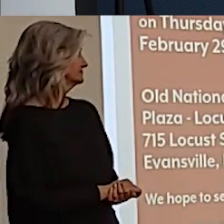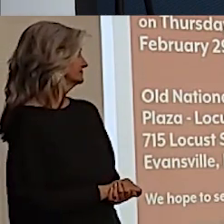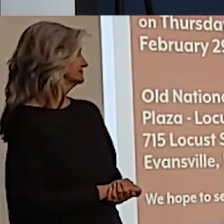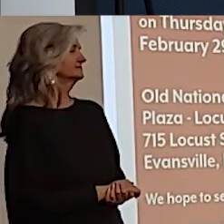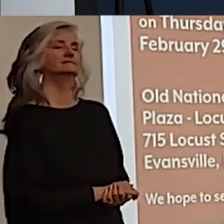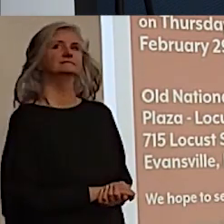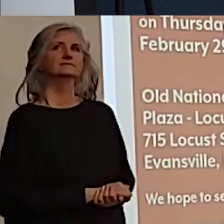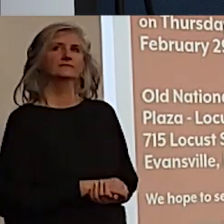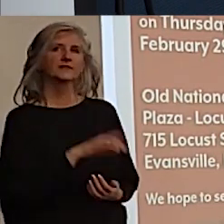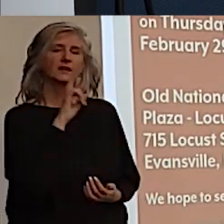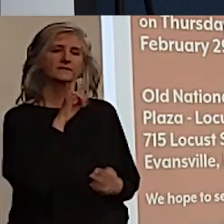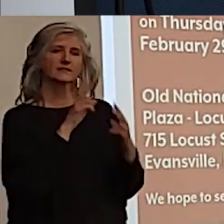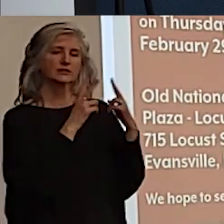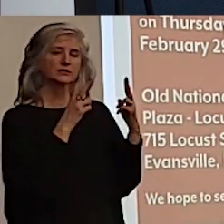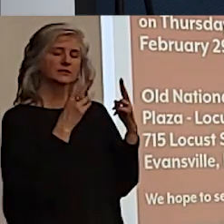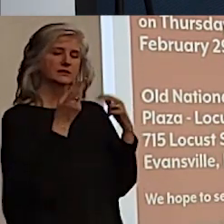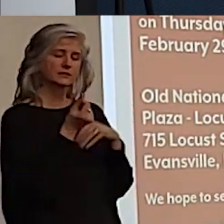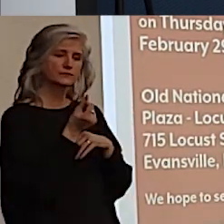There are very few,